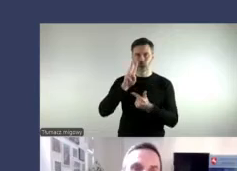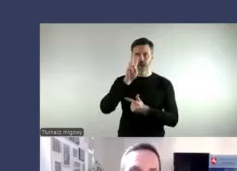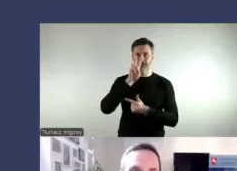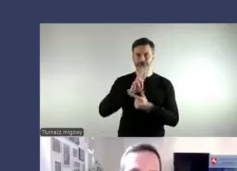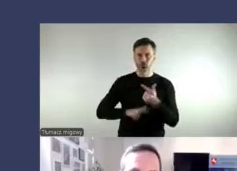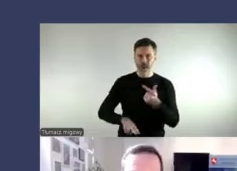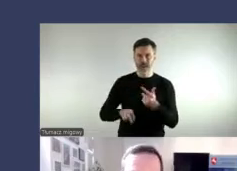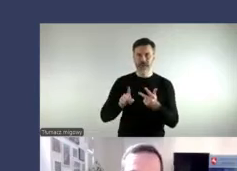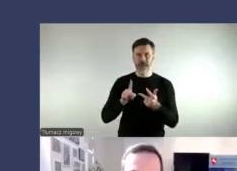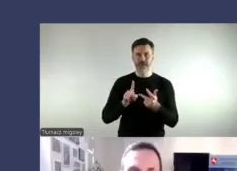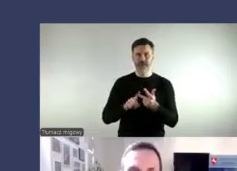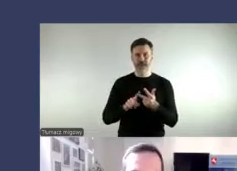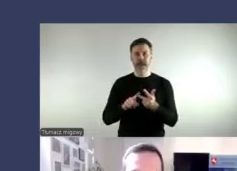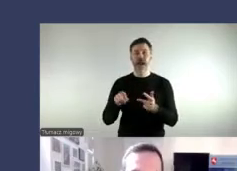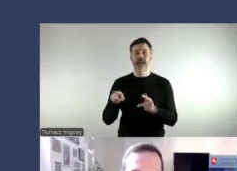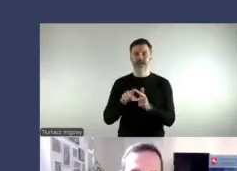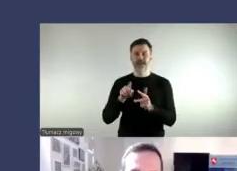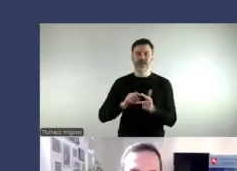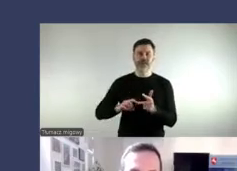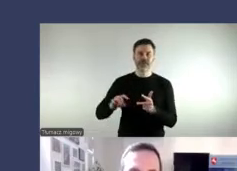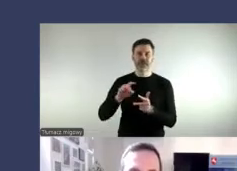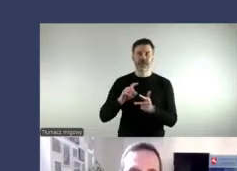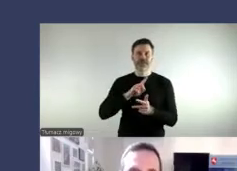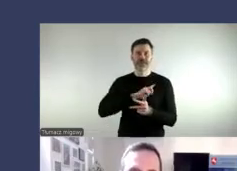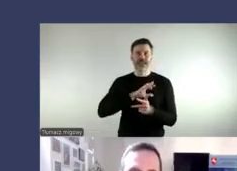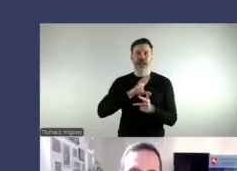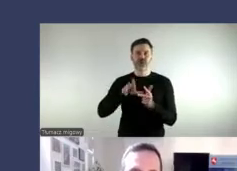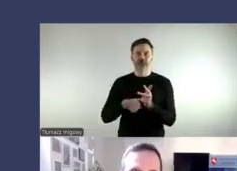state police, but also our local municipal police,